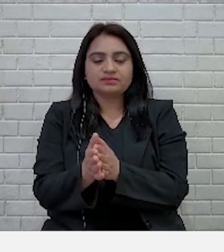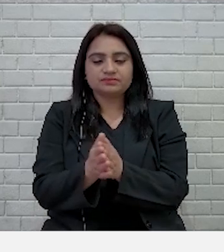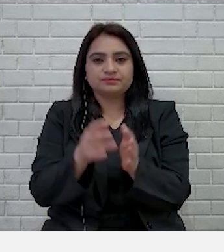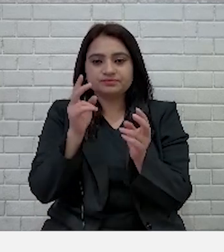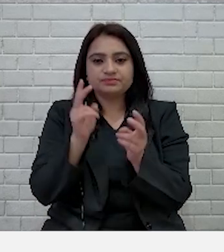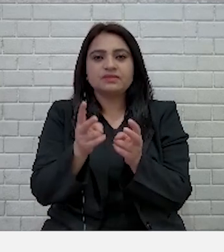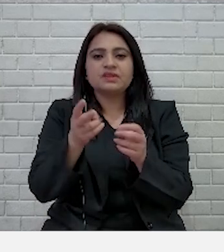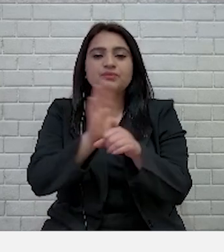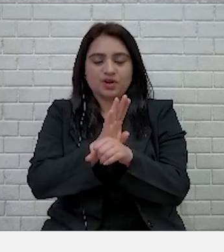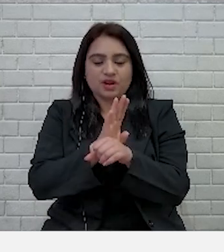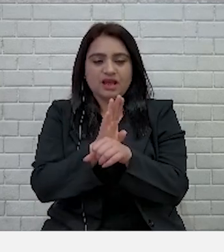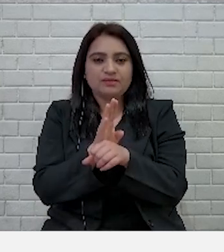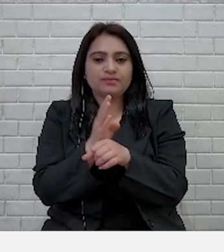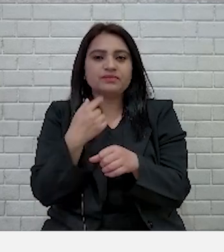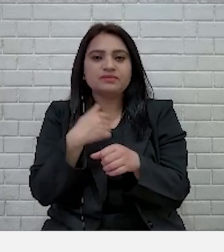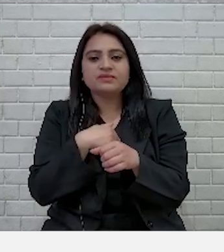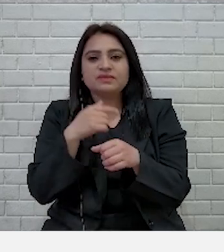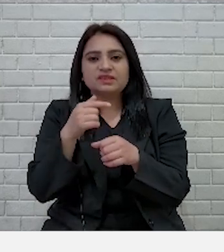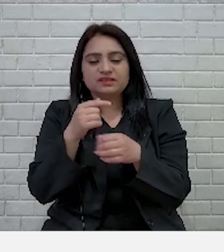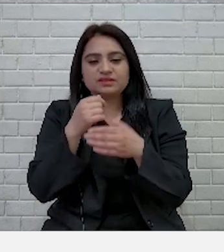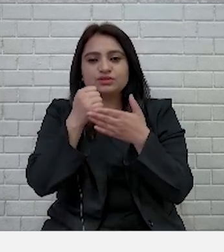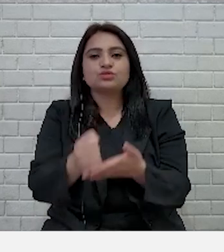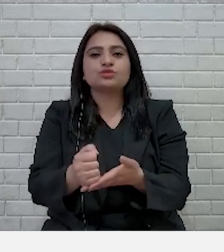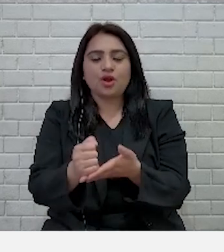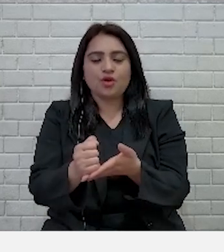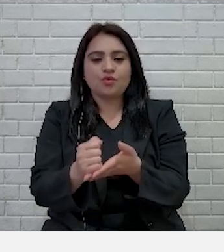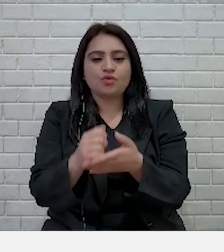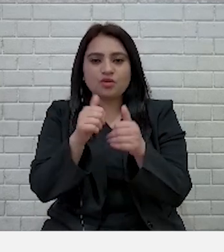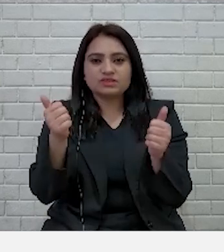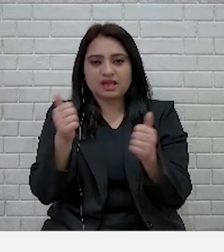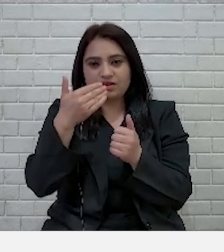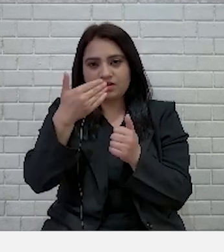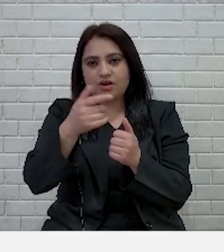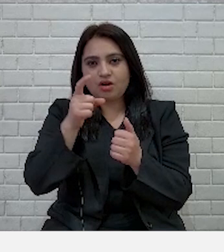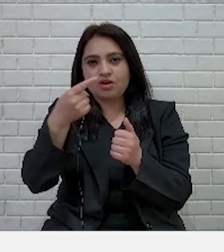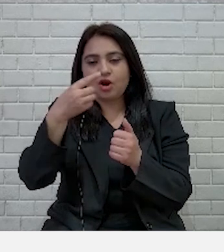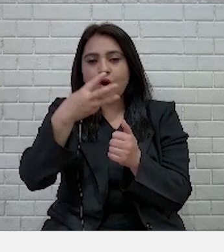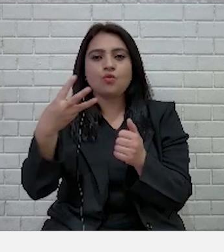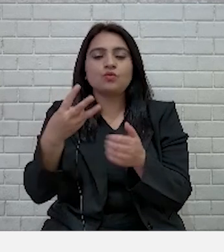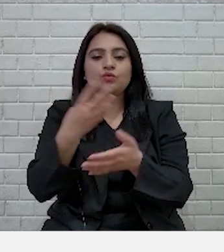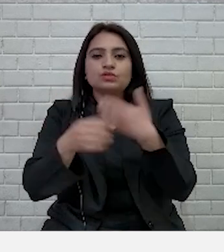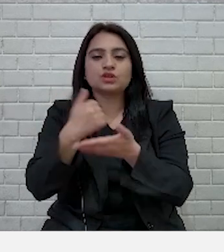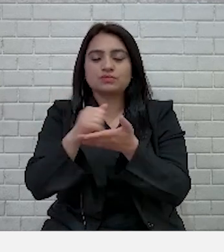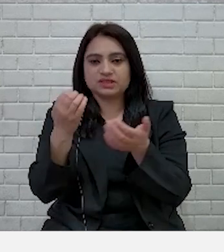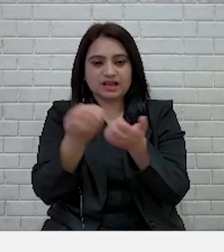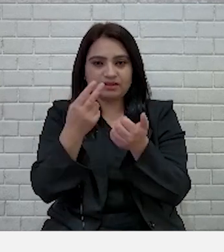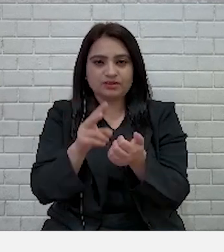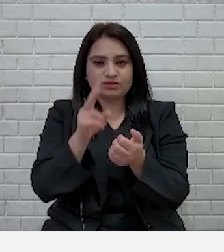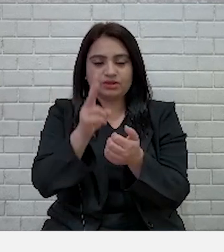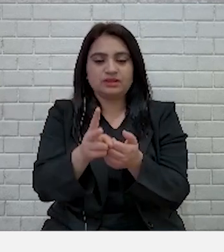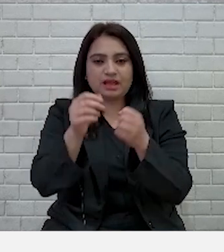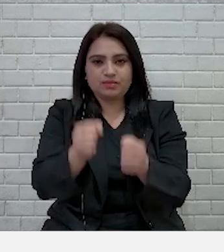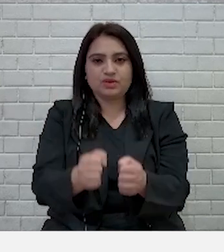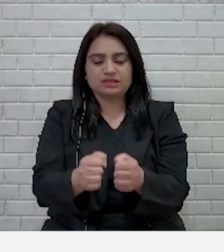is when Junga Bahadur Rana got an opportunity to explore the city and he fell in love with Hazrat Ganj,